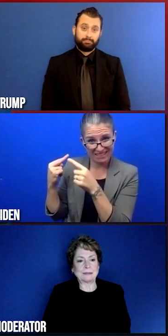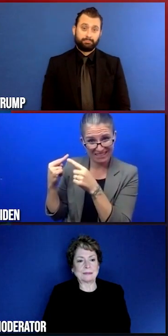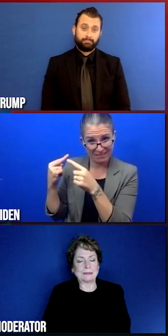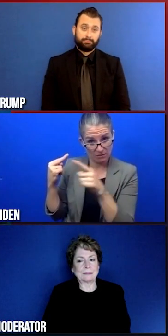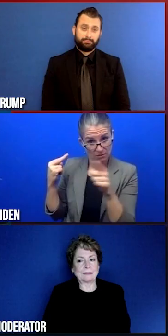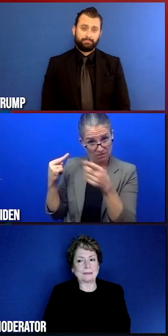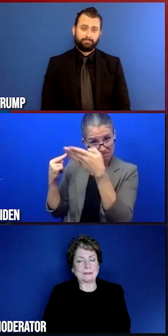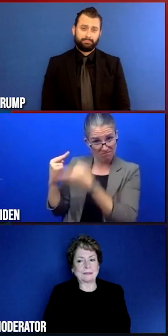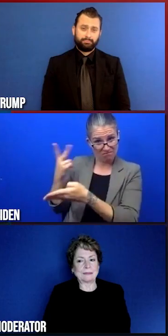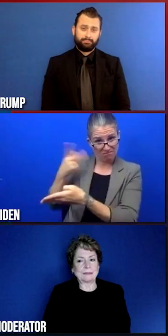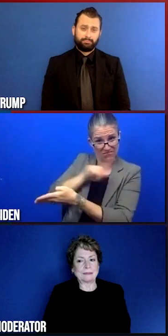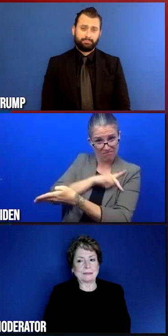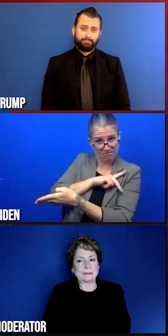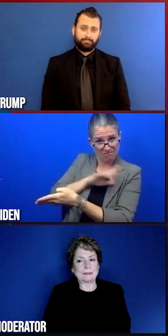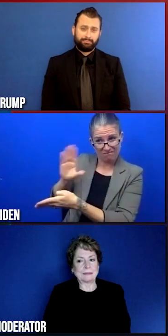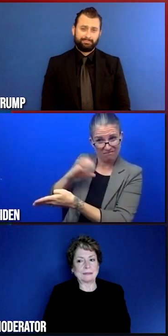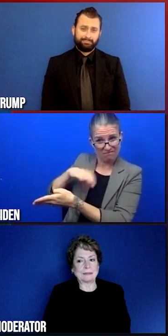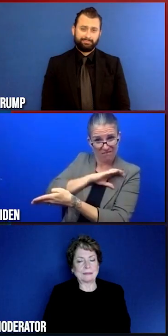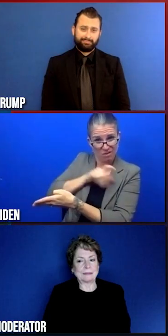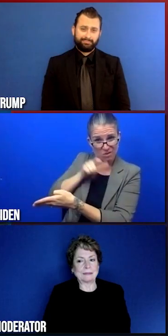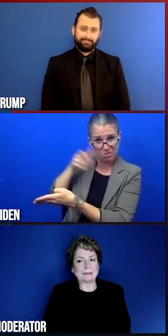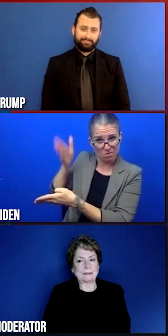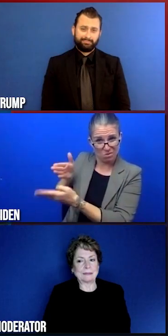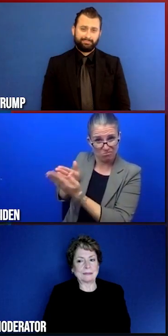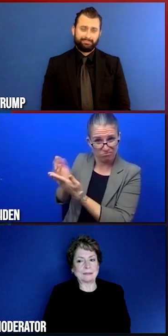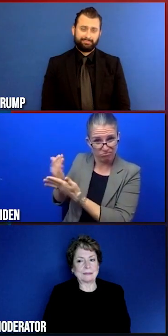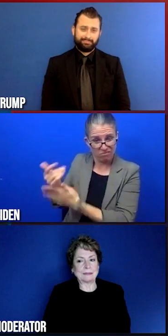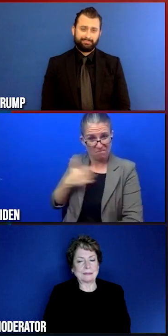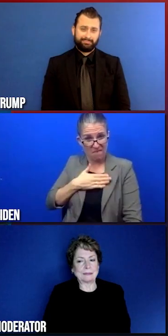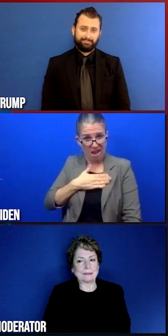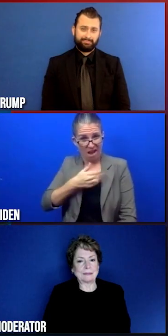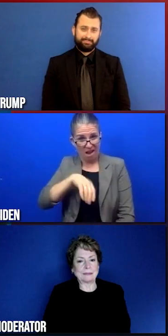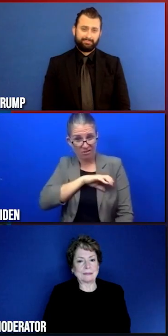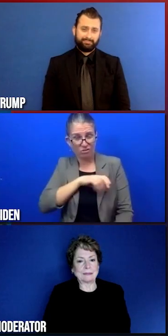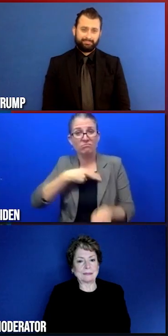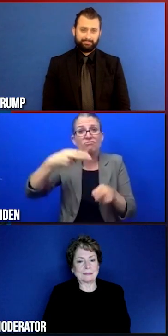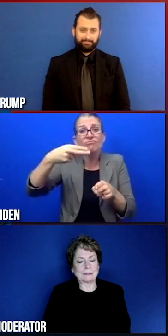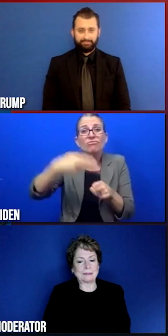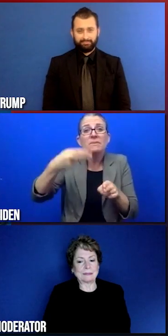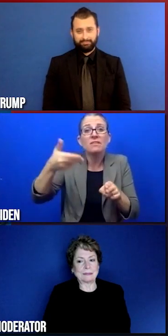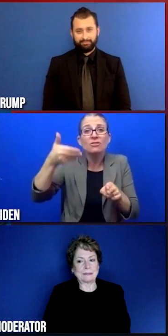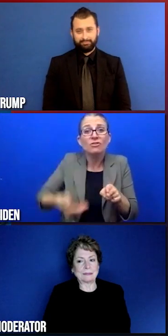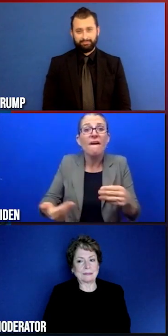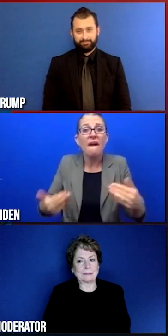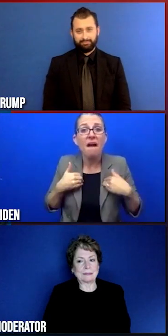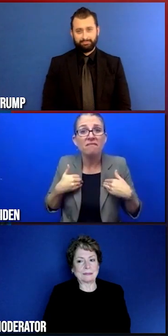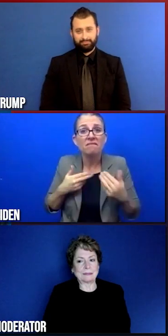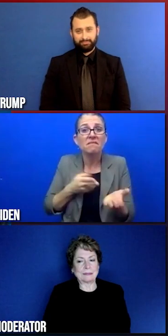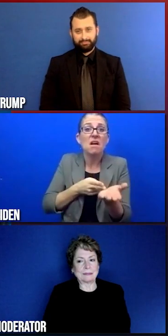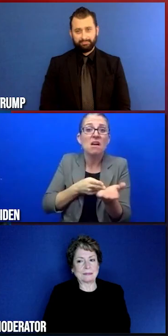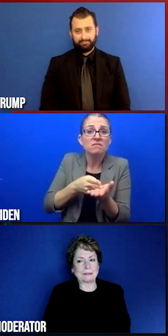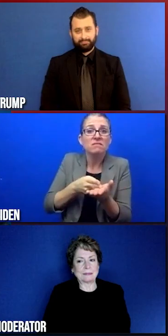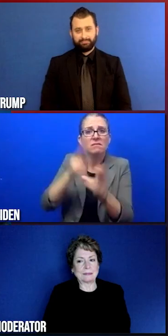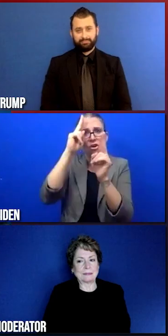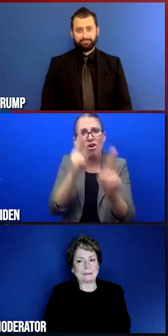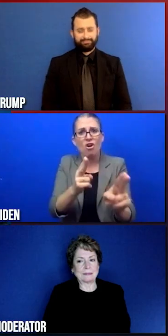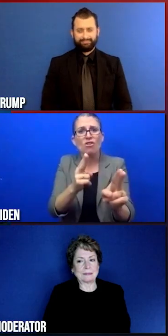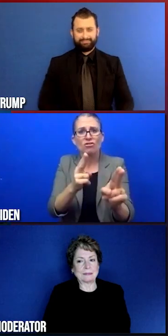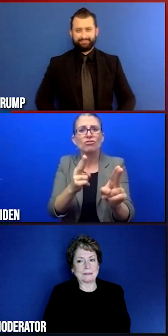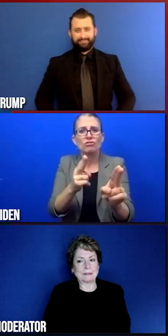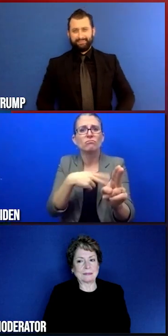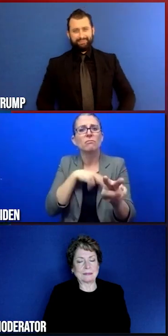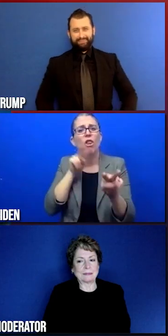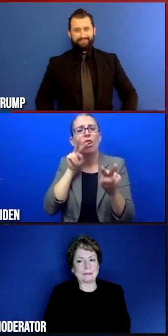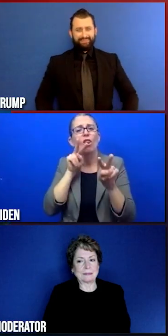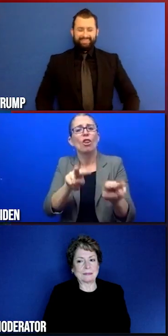and telling the truth. I am anxious to have this race. I am anxious to see this take place. The